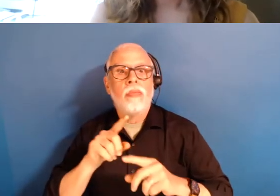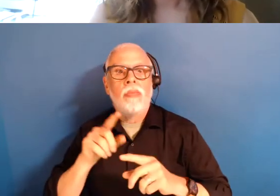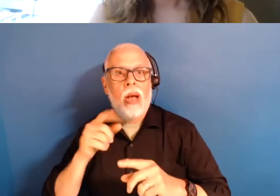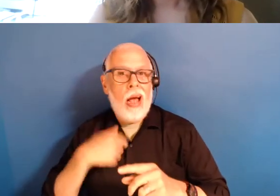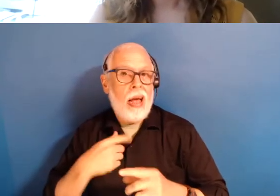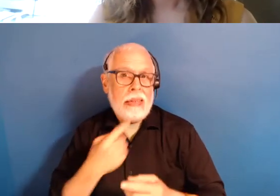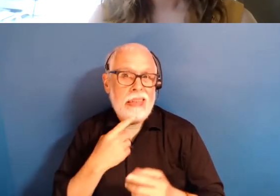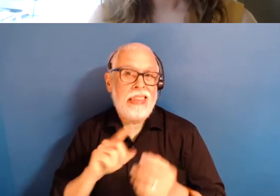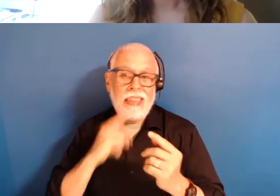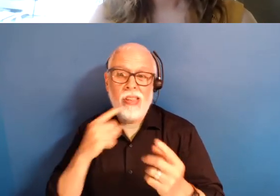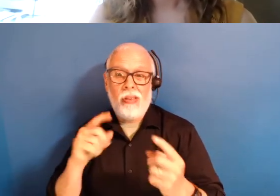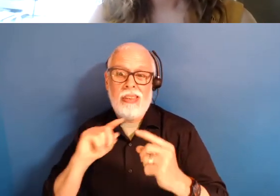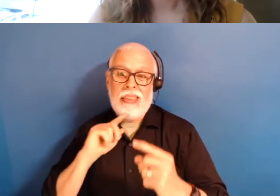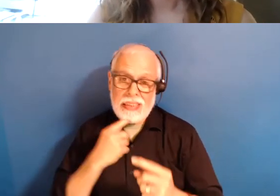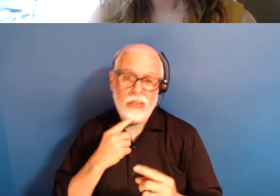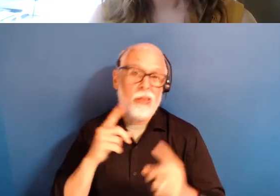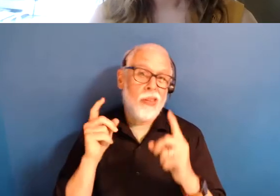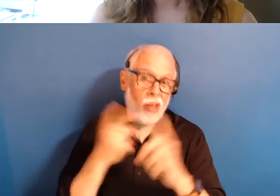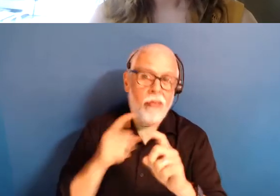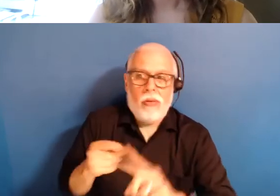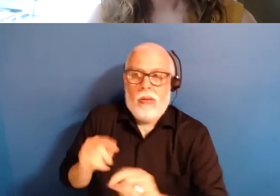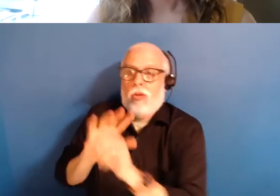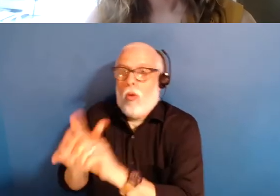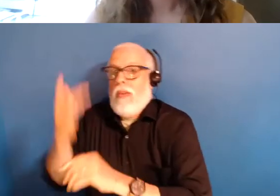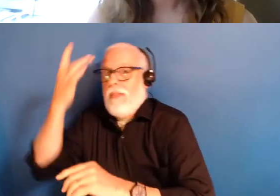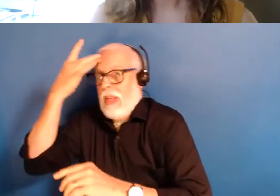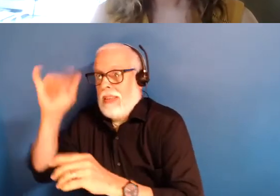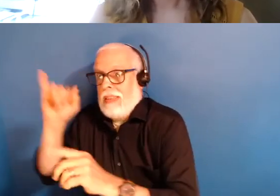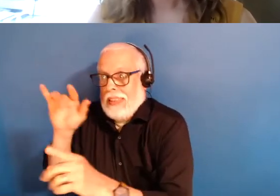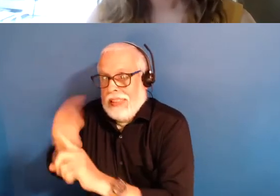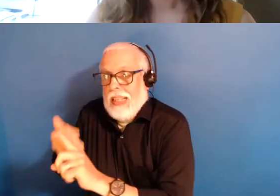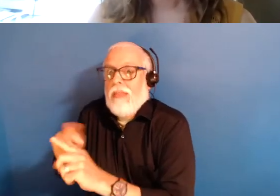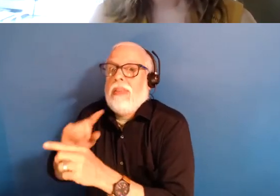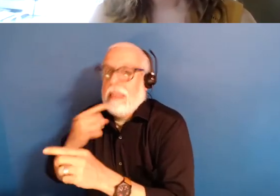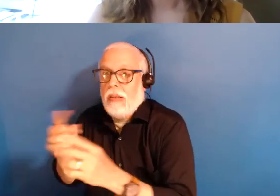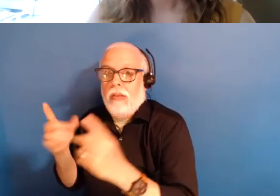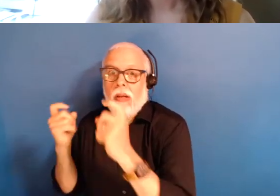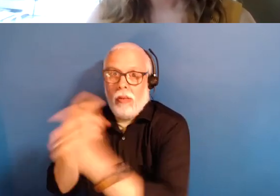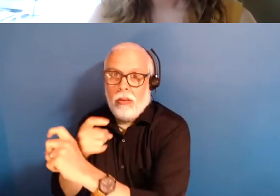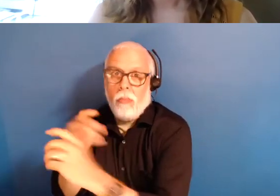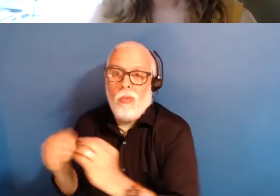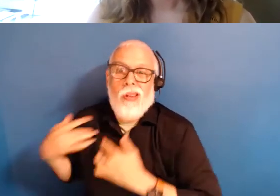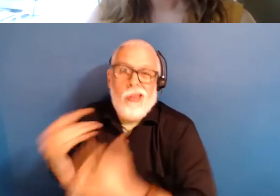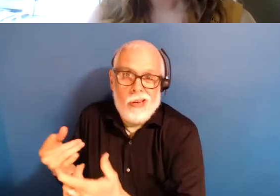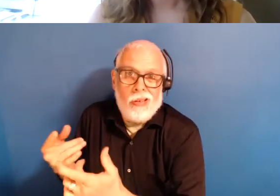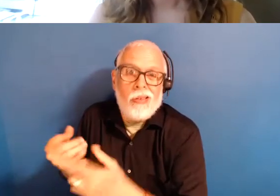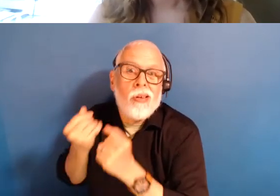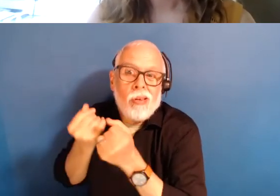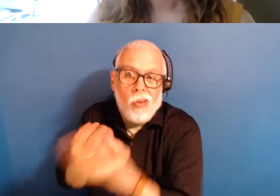would say the serious complication would be from the COVID infection, right? Like that's going to be what's more likely to cause you to end